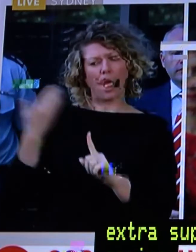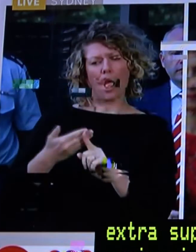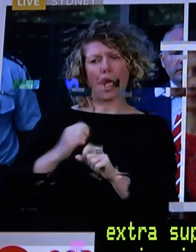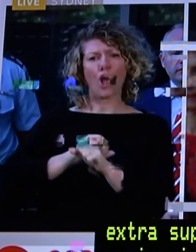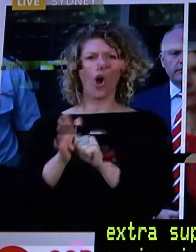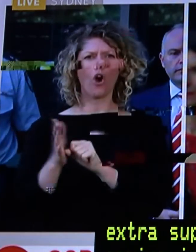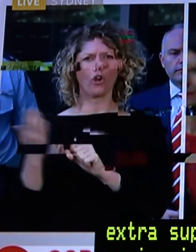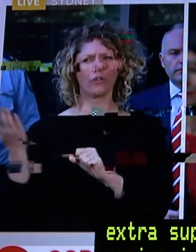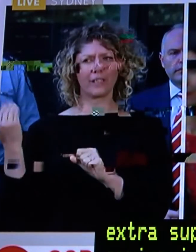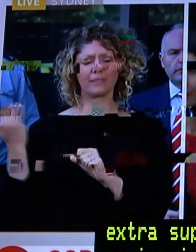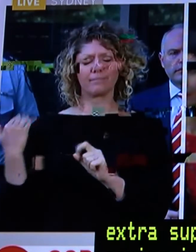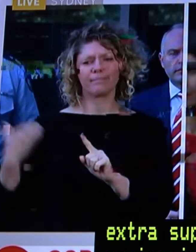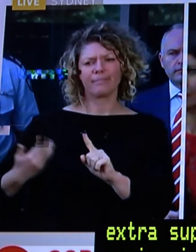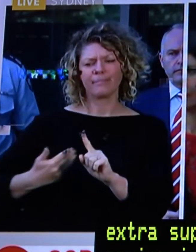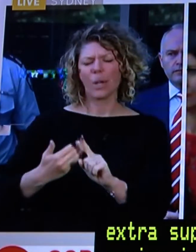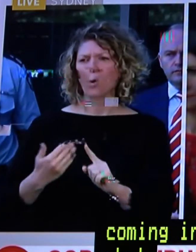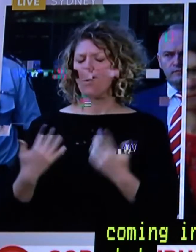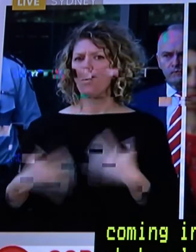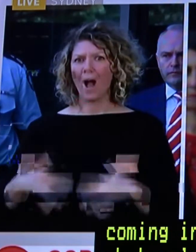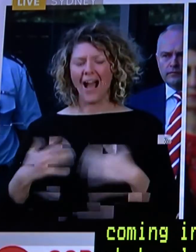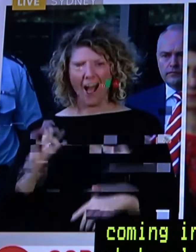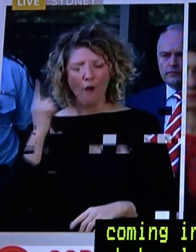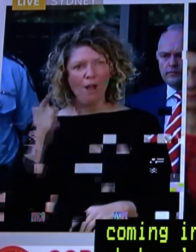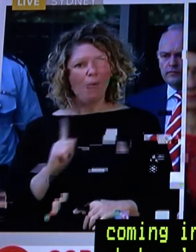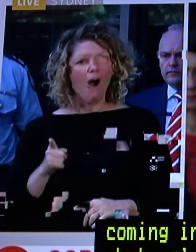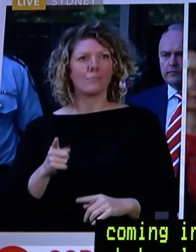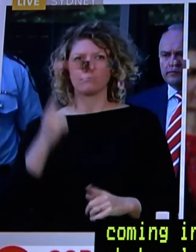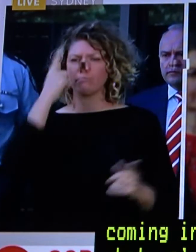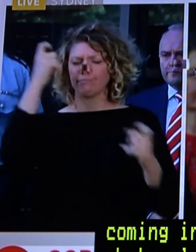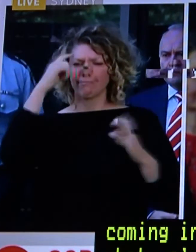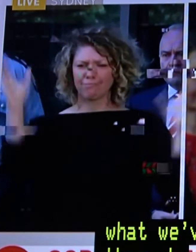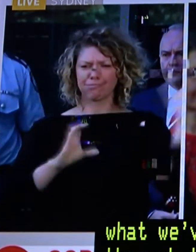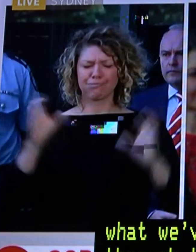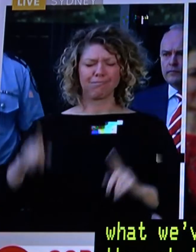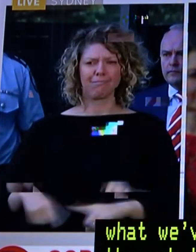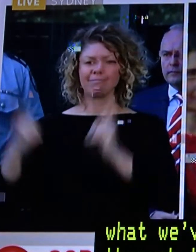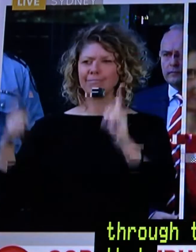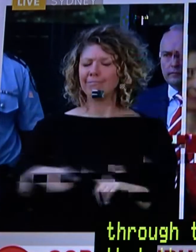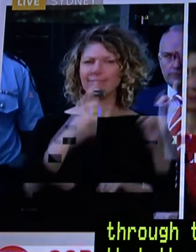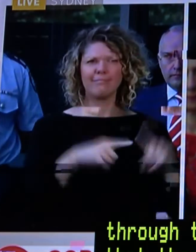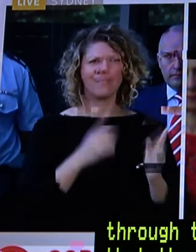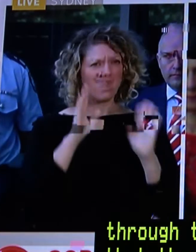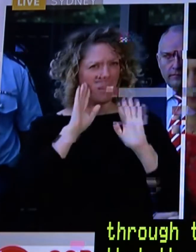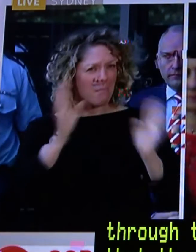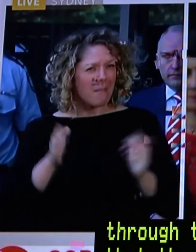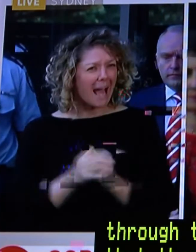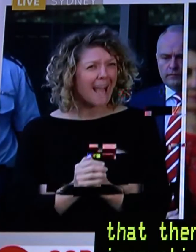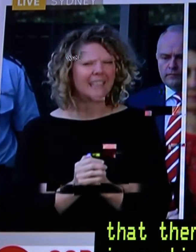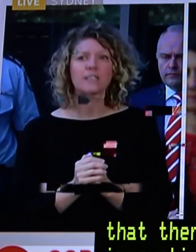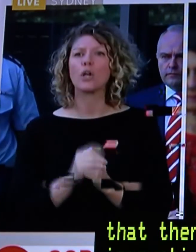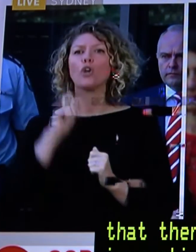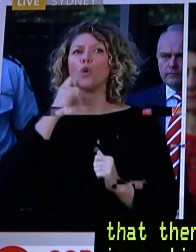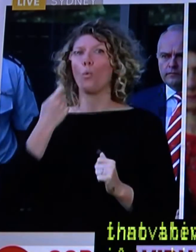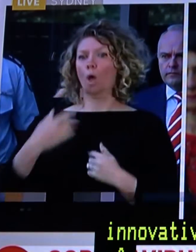COVID-19 pandemic, there has really been some innovative teaching methods come out of this. So today I'm convening a cross-party working group. I'm going to